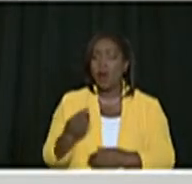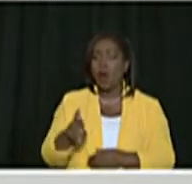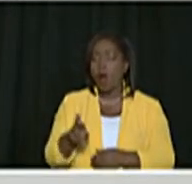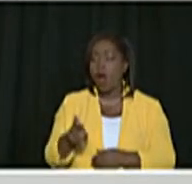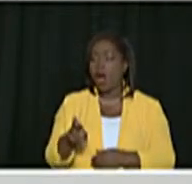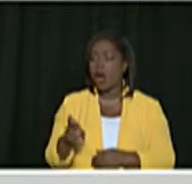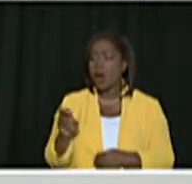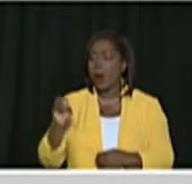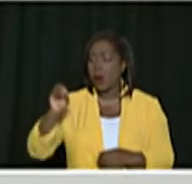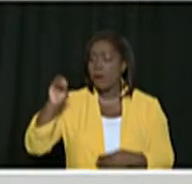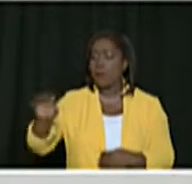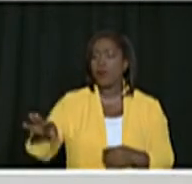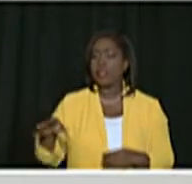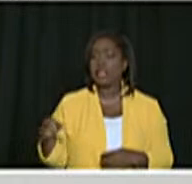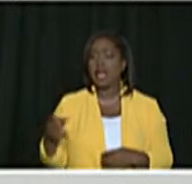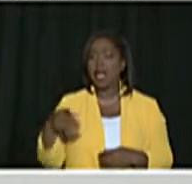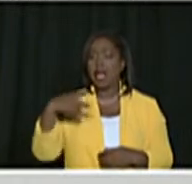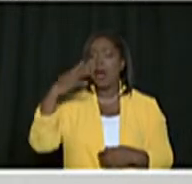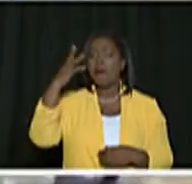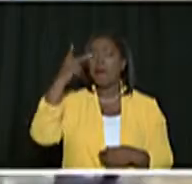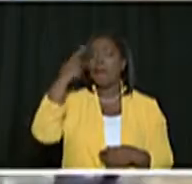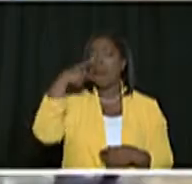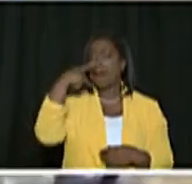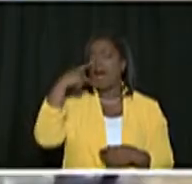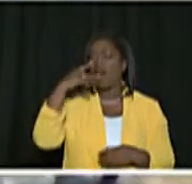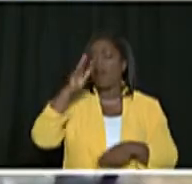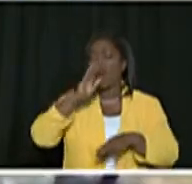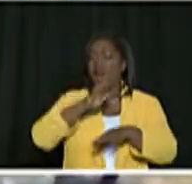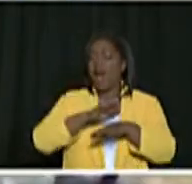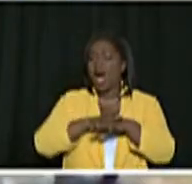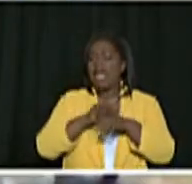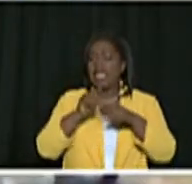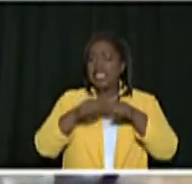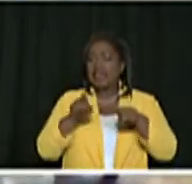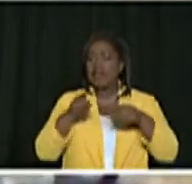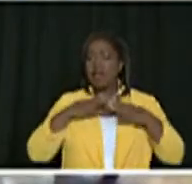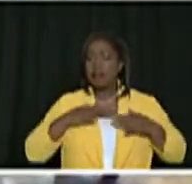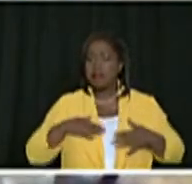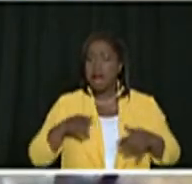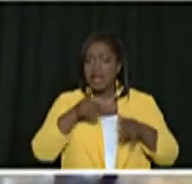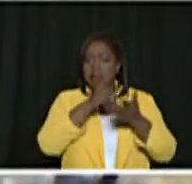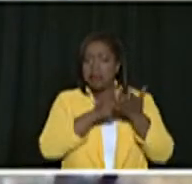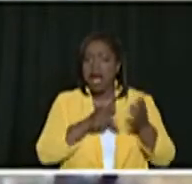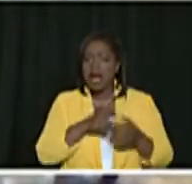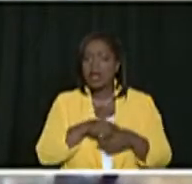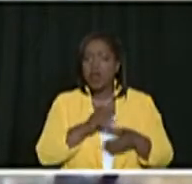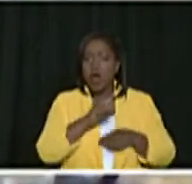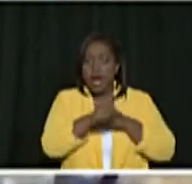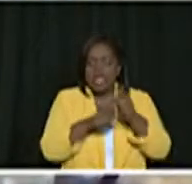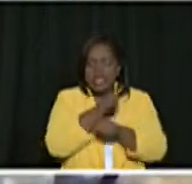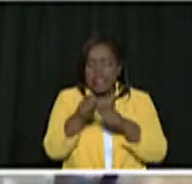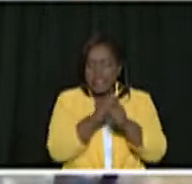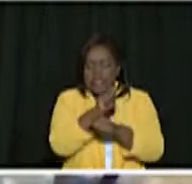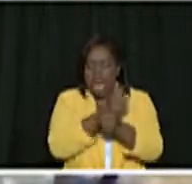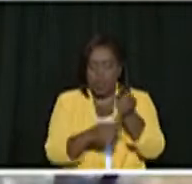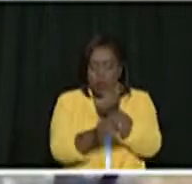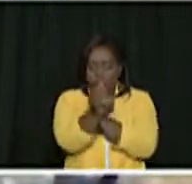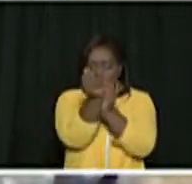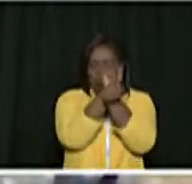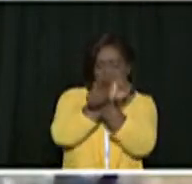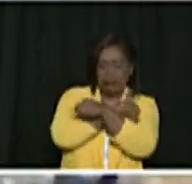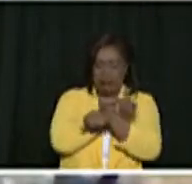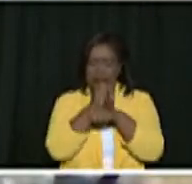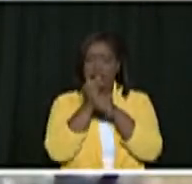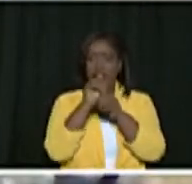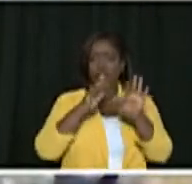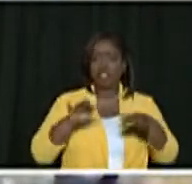to ingest things that should not be ingested, when you start to tie children, then it tells me that no discipline